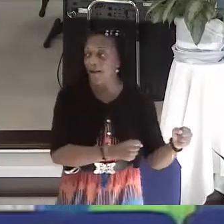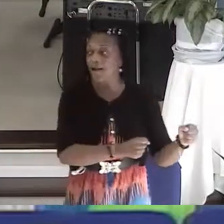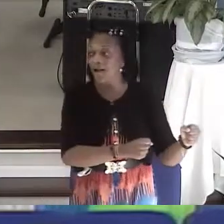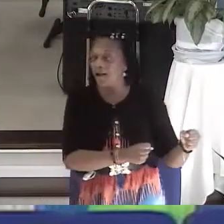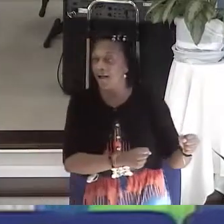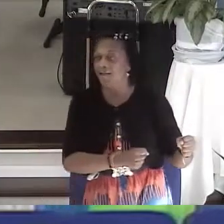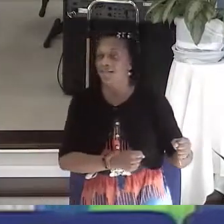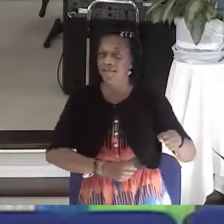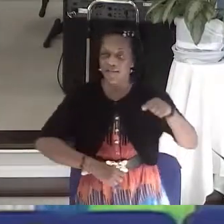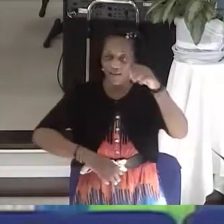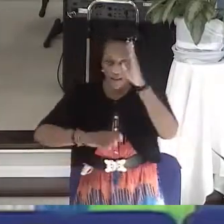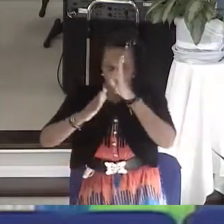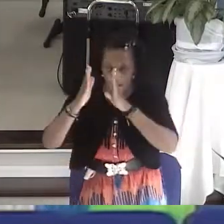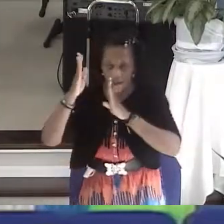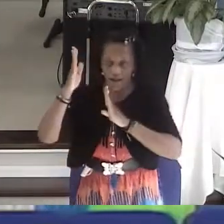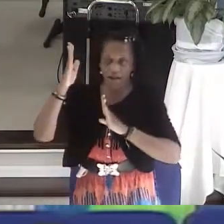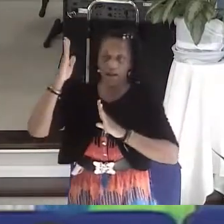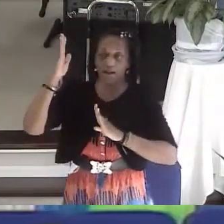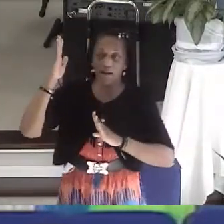strong and mighty